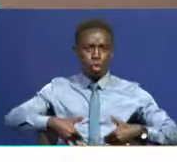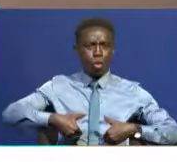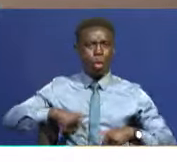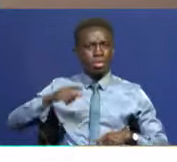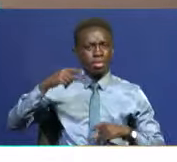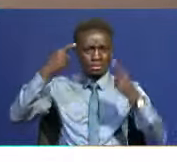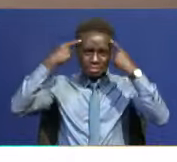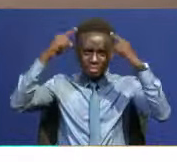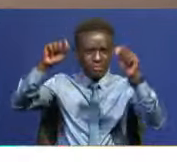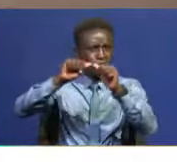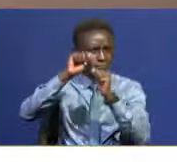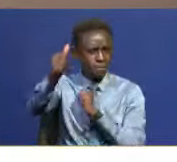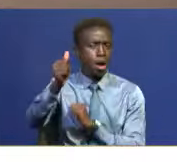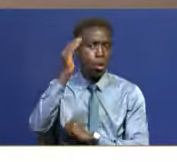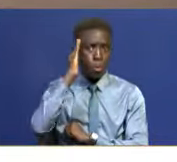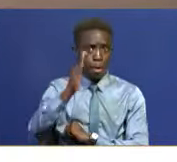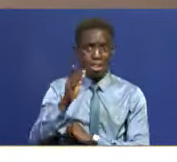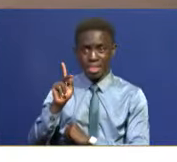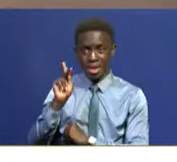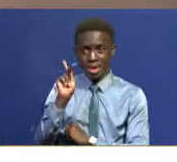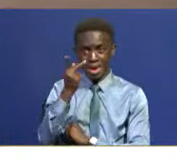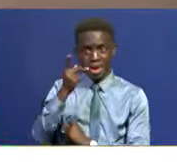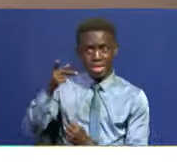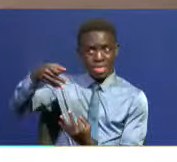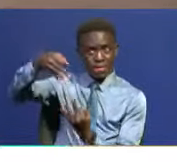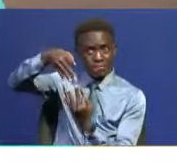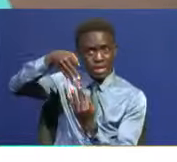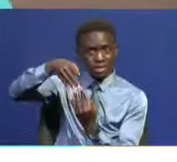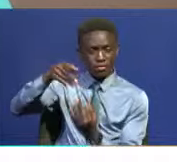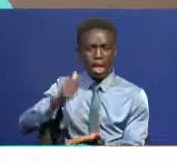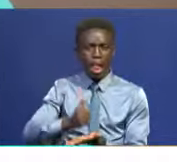the best platform to preserve the culture. The songs which